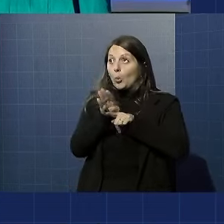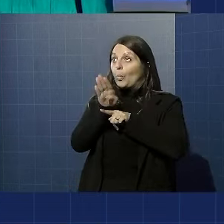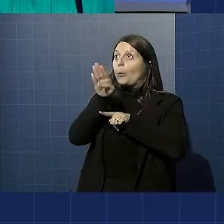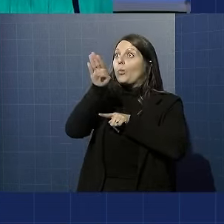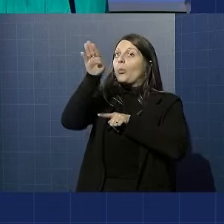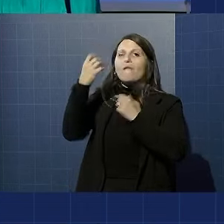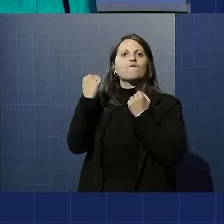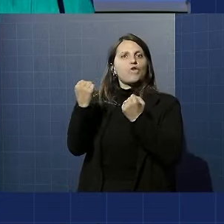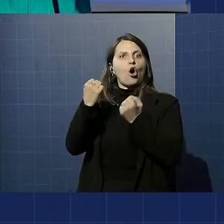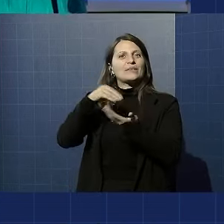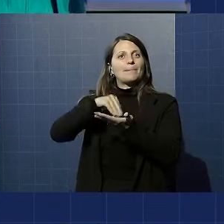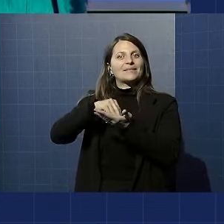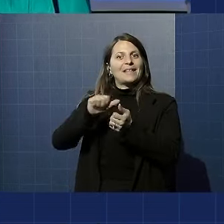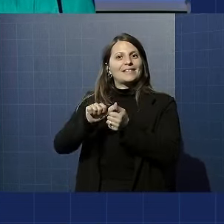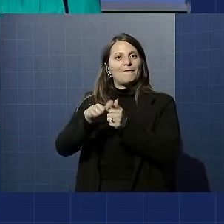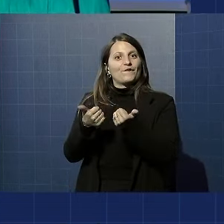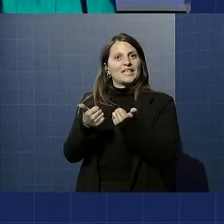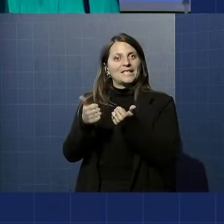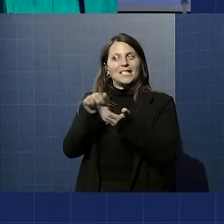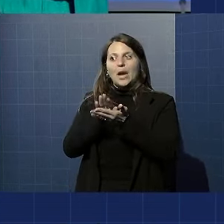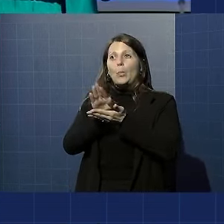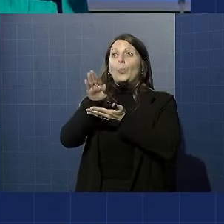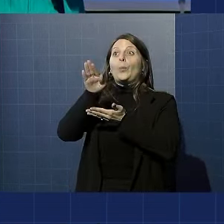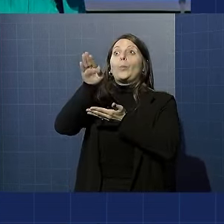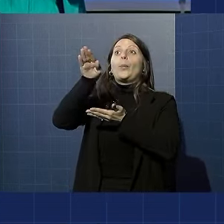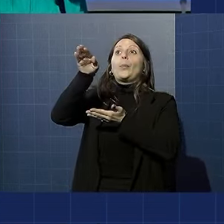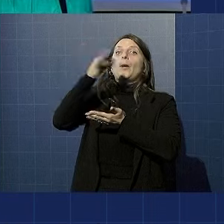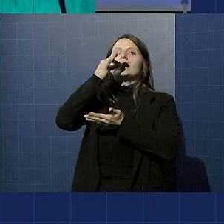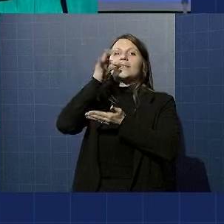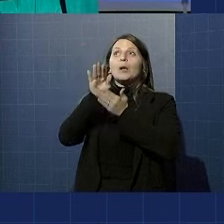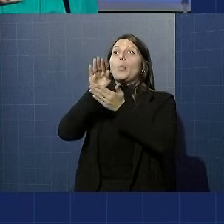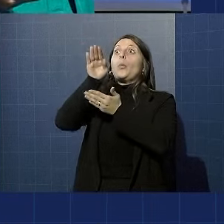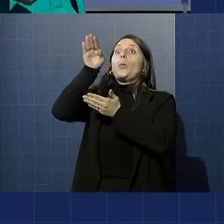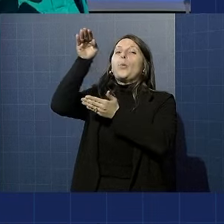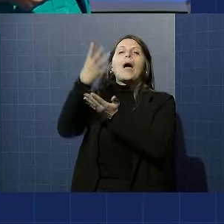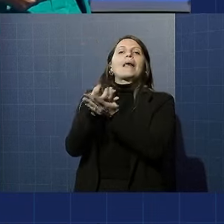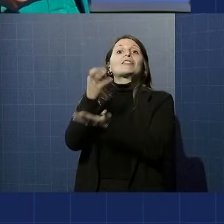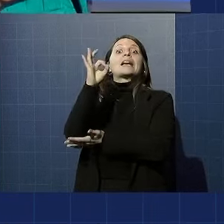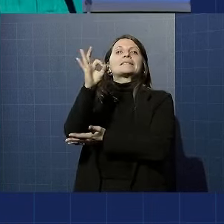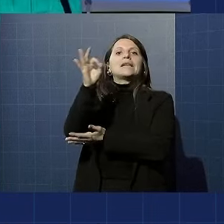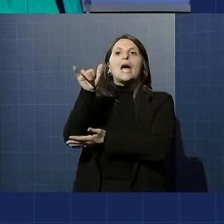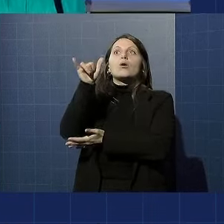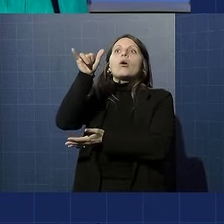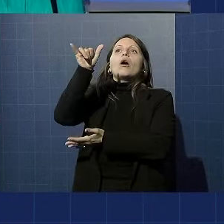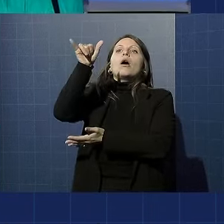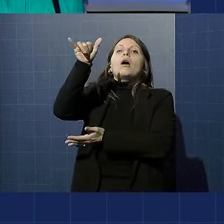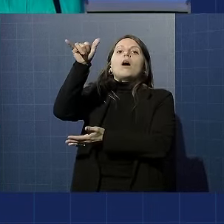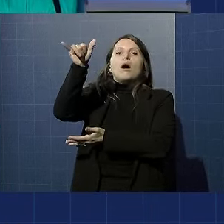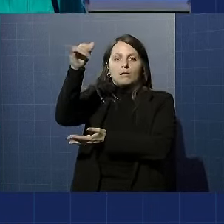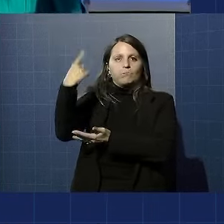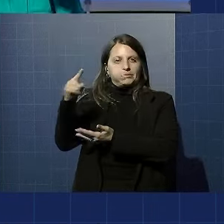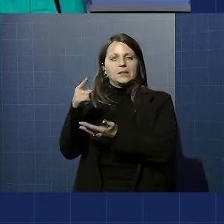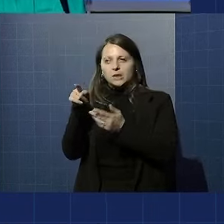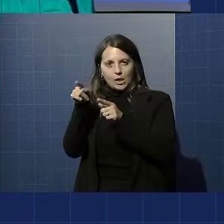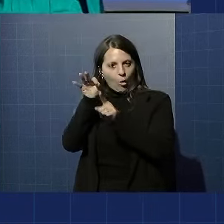it. And by doing so, we can actually test in a microgravity environment, so at the top of the parabola, we can do some research